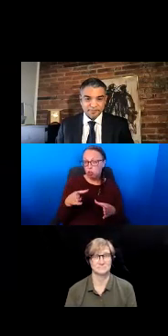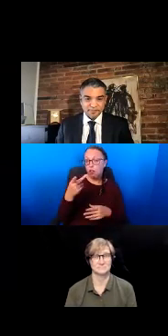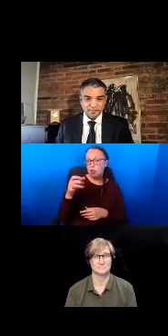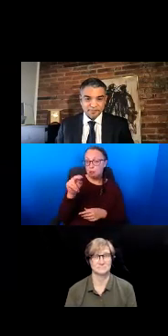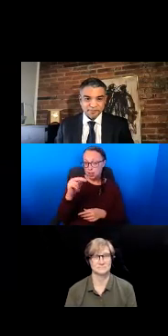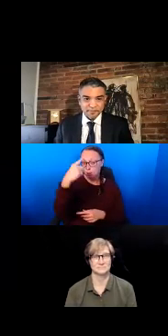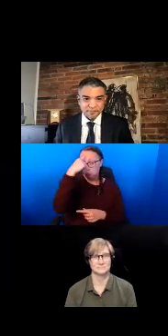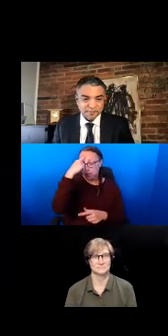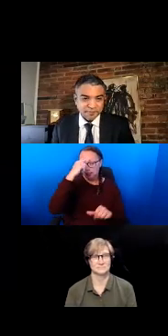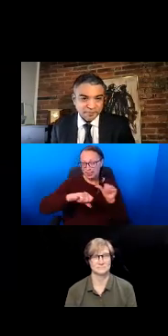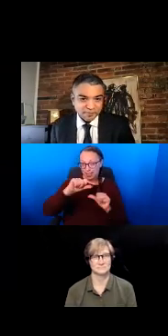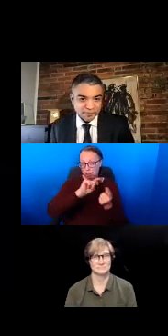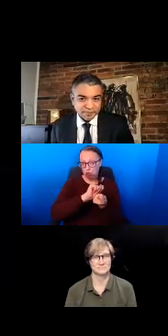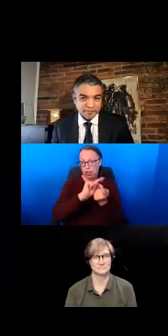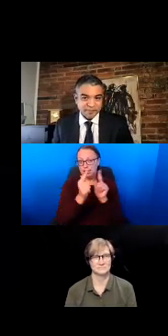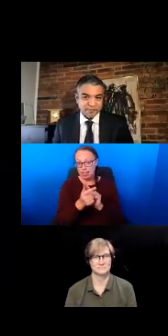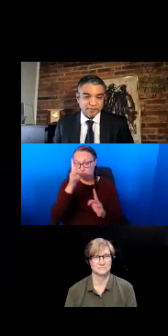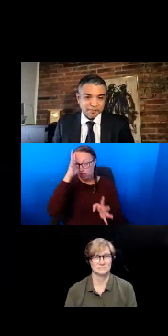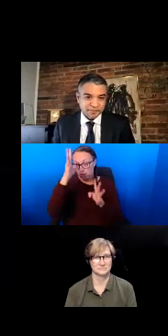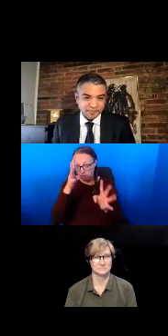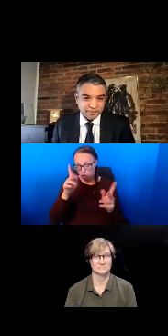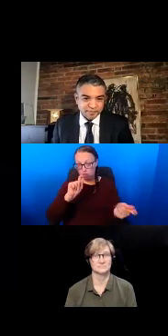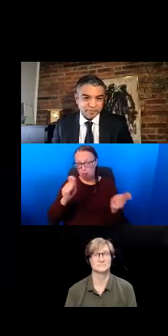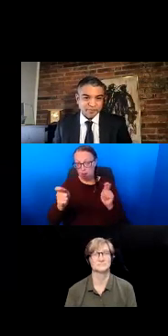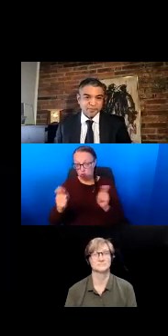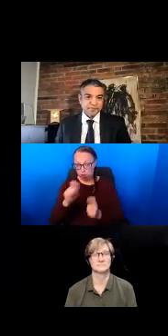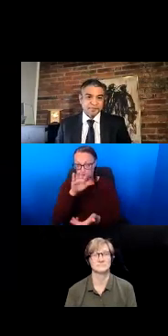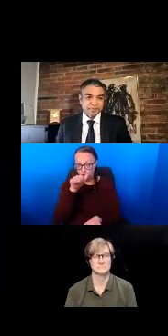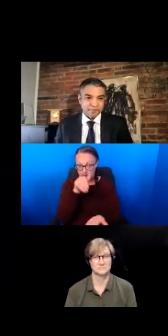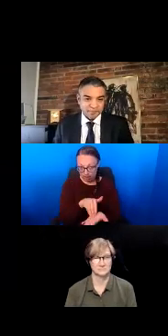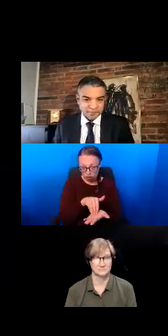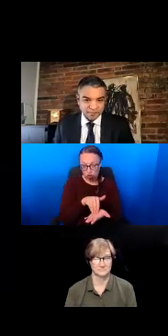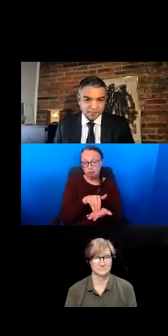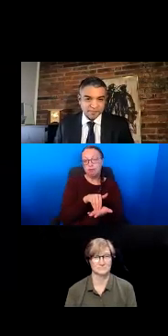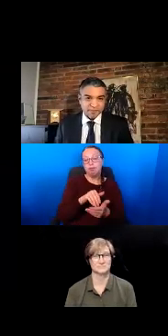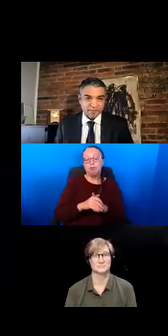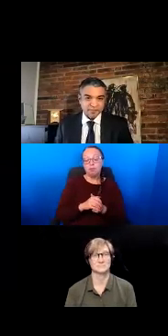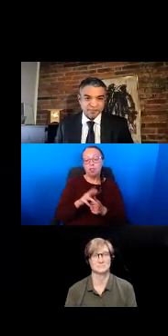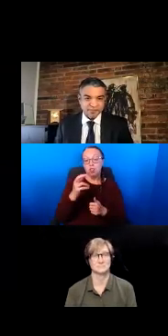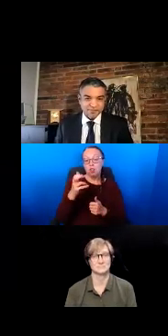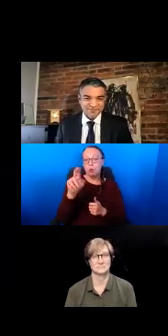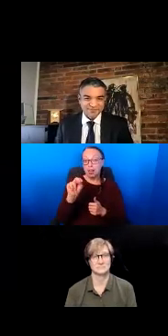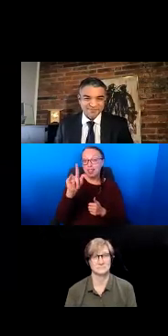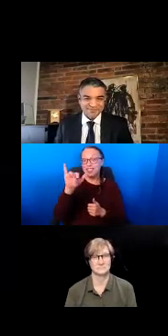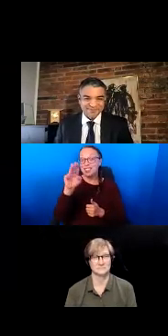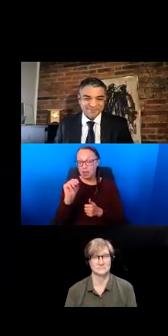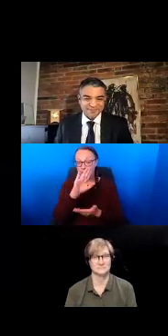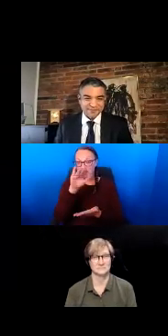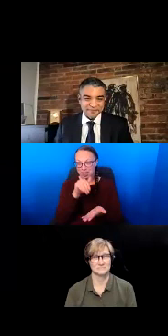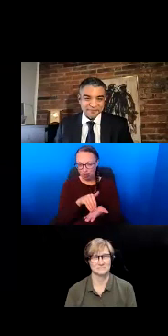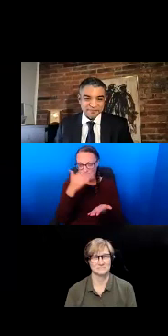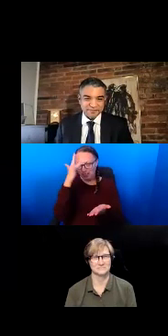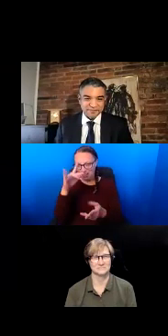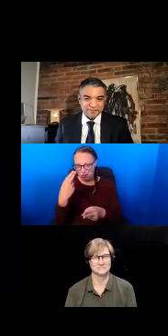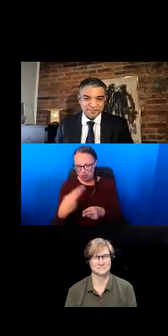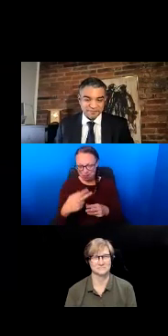Science Translation, Innovation, and Modulation Center, and in short, BrainStim Center. That's a clever name. And the central thrust